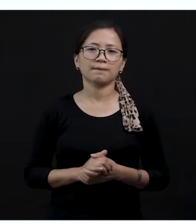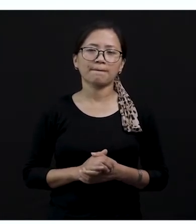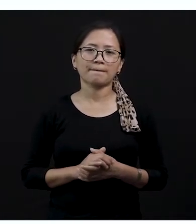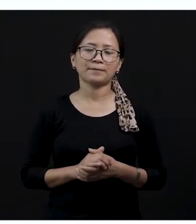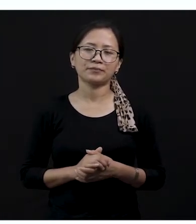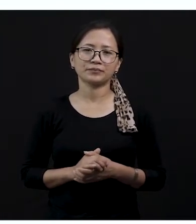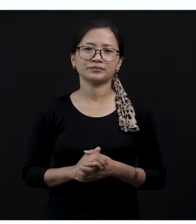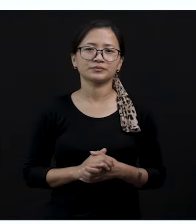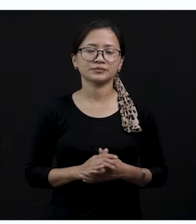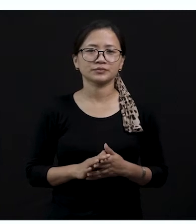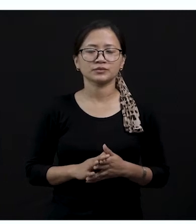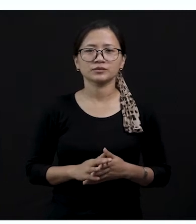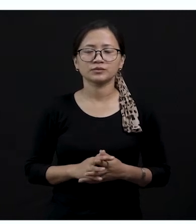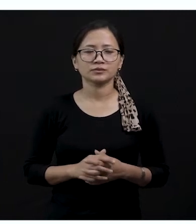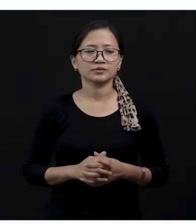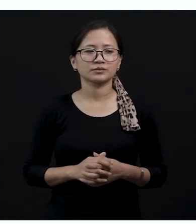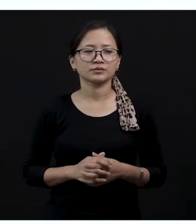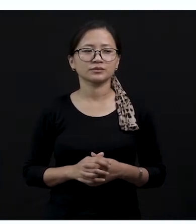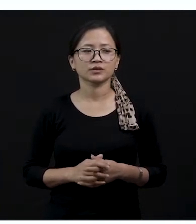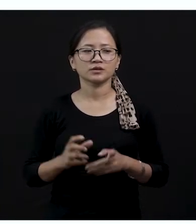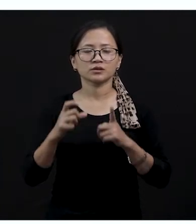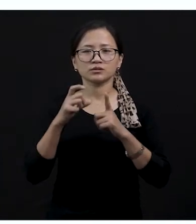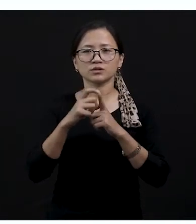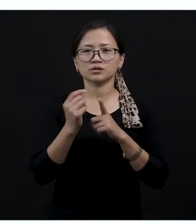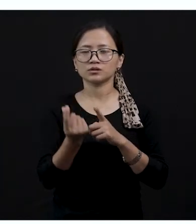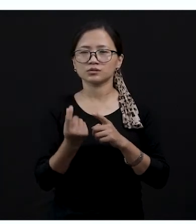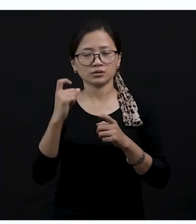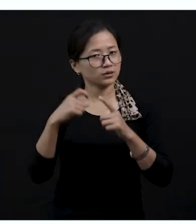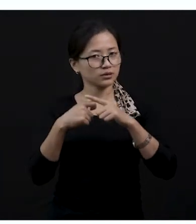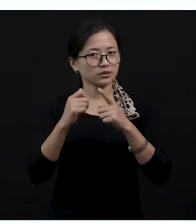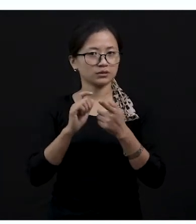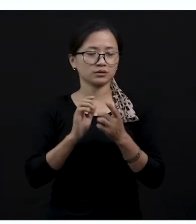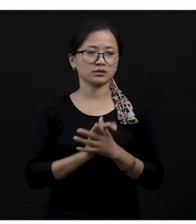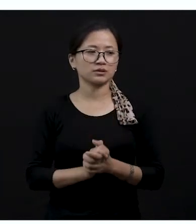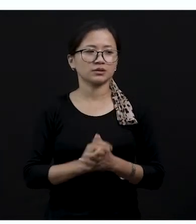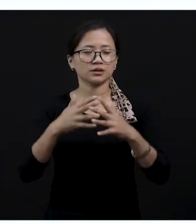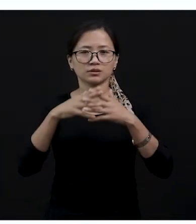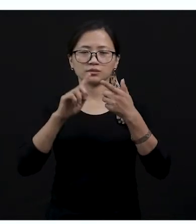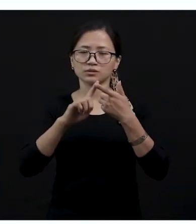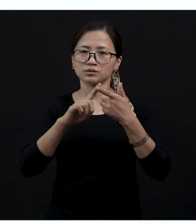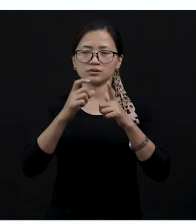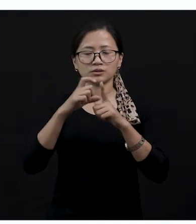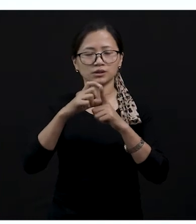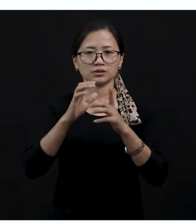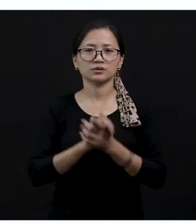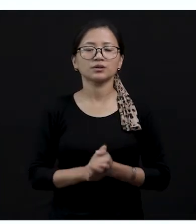why the family are also very gloomy, okay, before. Now, duckweed, D-U-C-K,